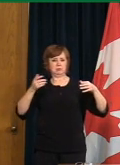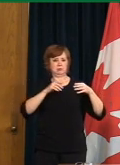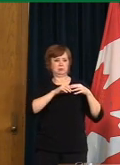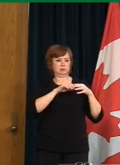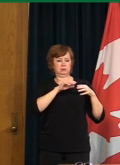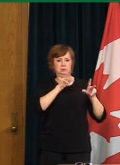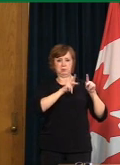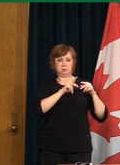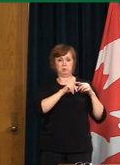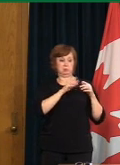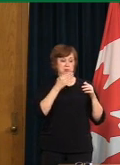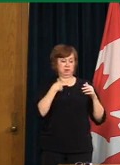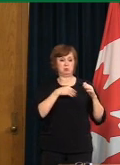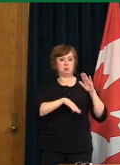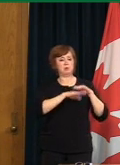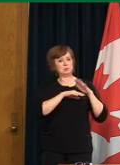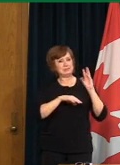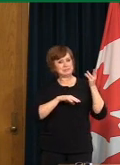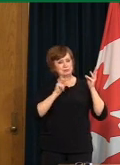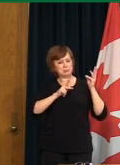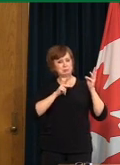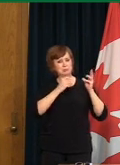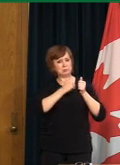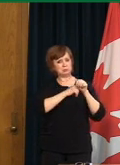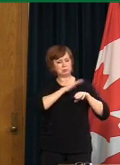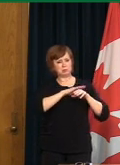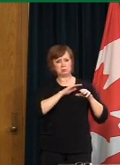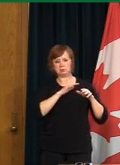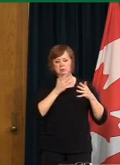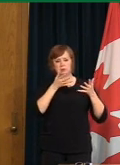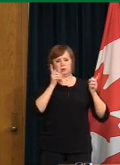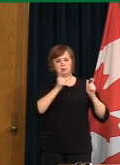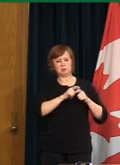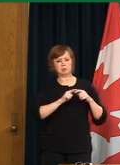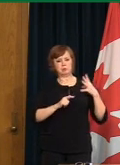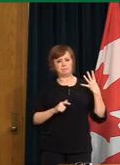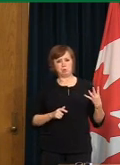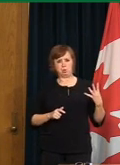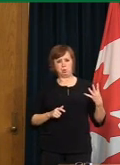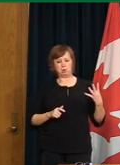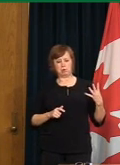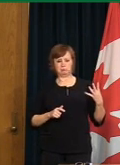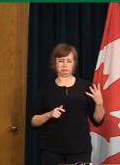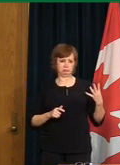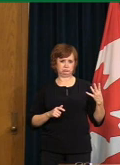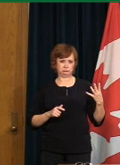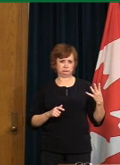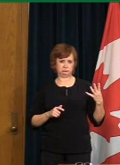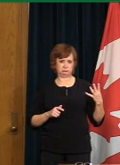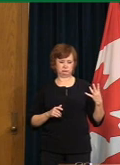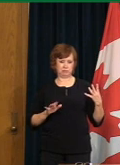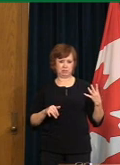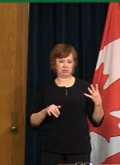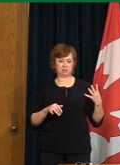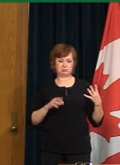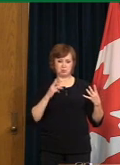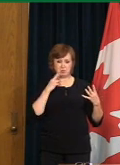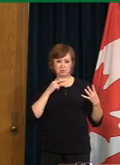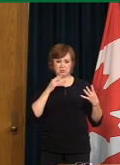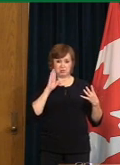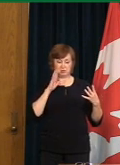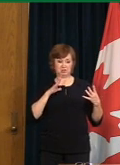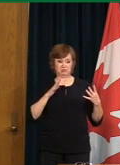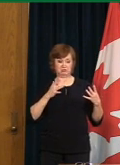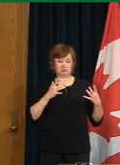about a 33% decrease there. These are by no means half measures, and I think any restaurant operator would agree with